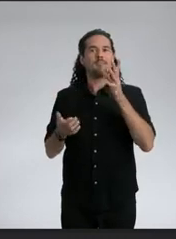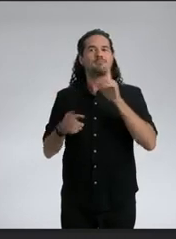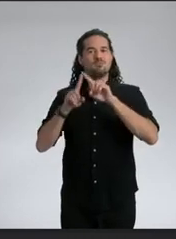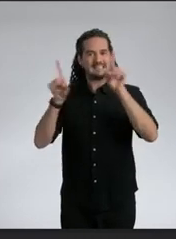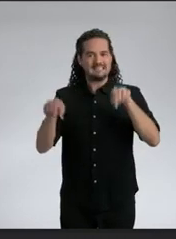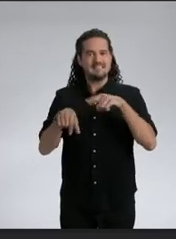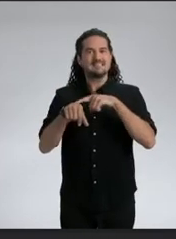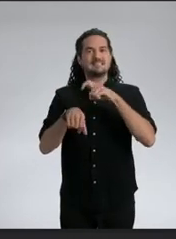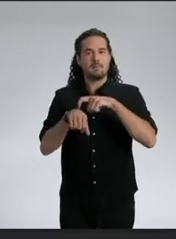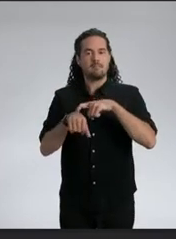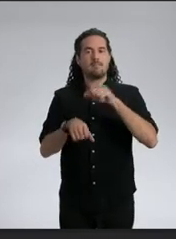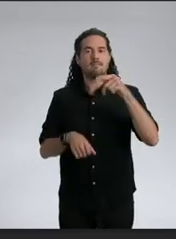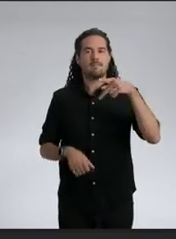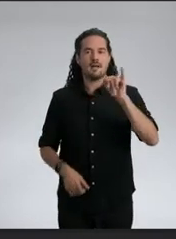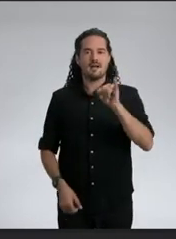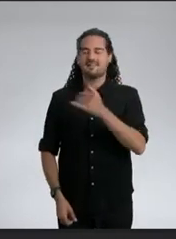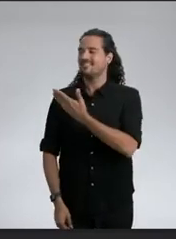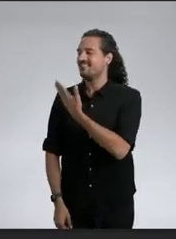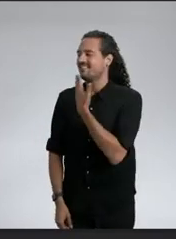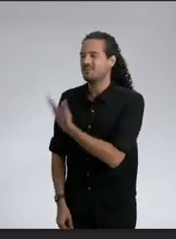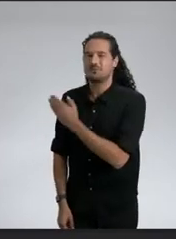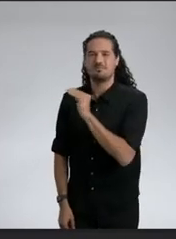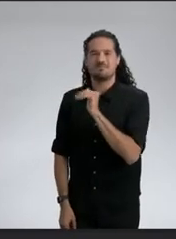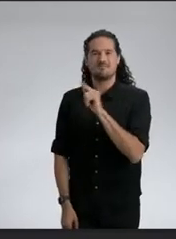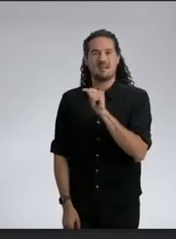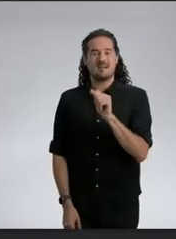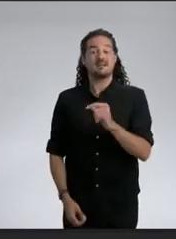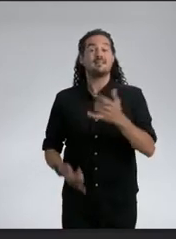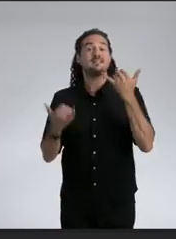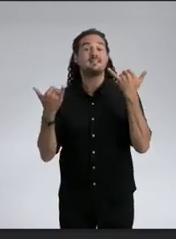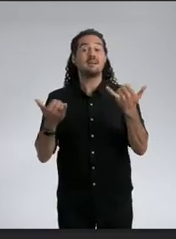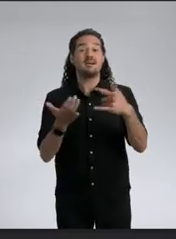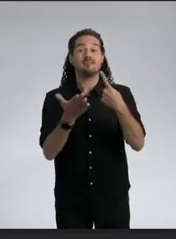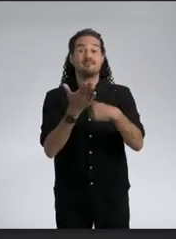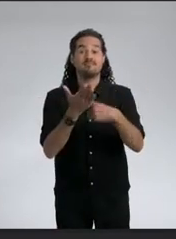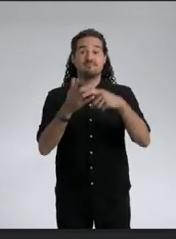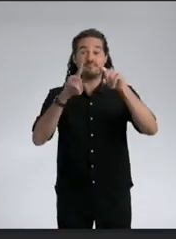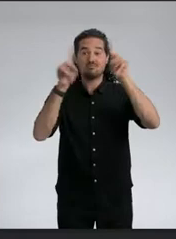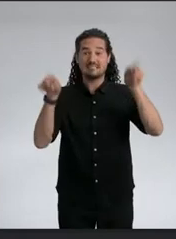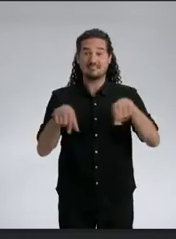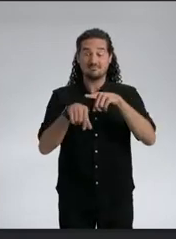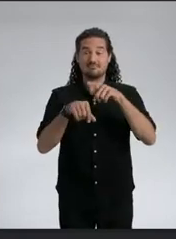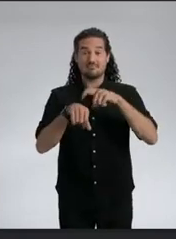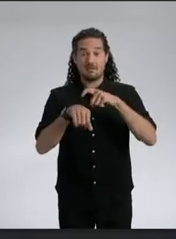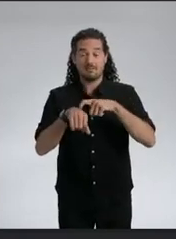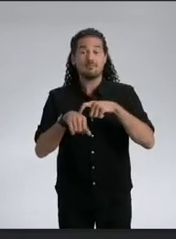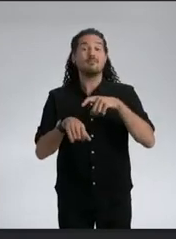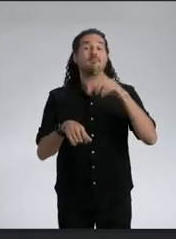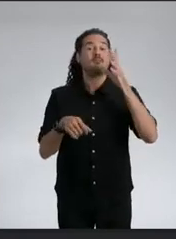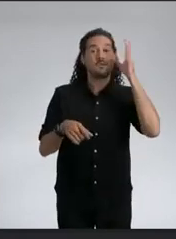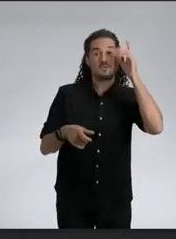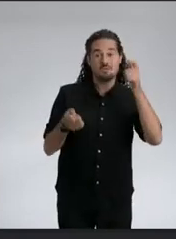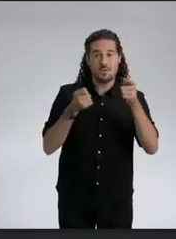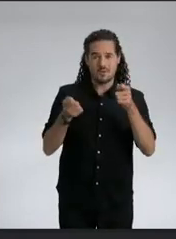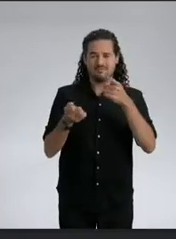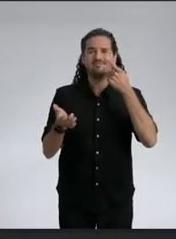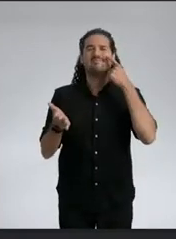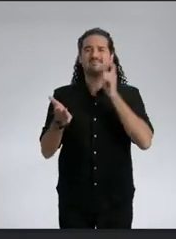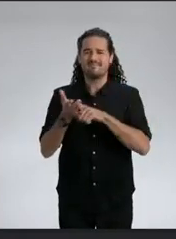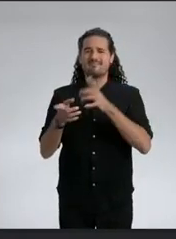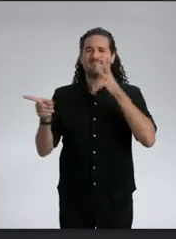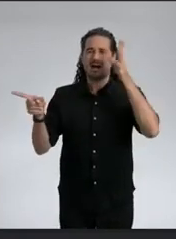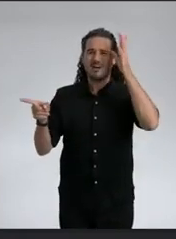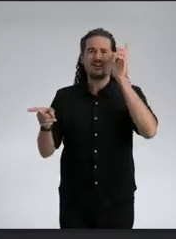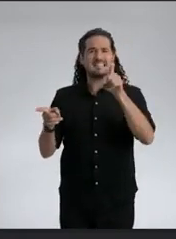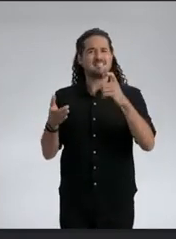Matt. Okay, let's switch gears to talk about screen time and parental controls. We recognize that parents need modern,